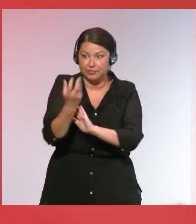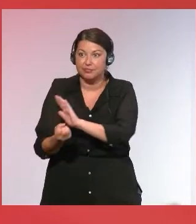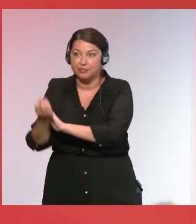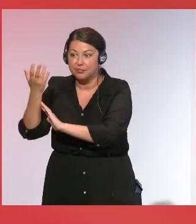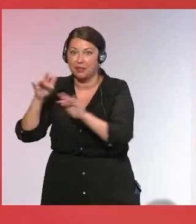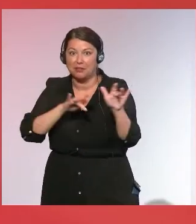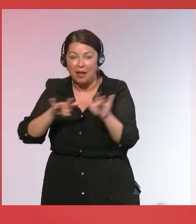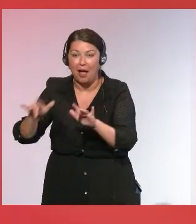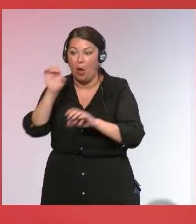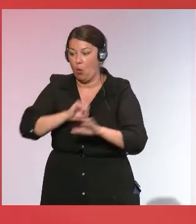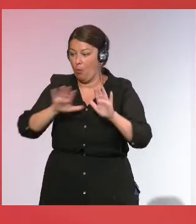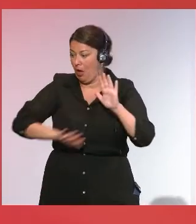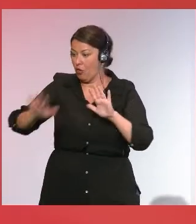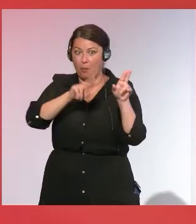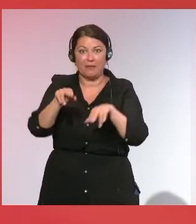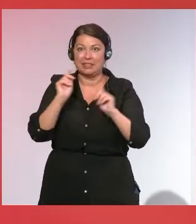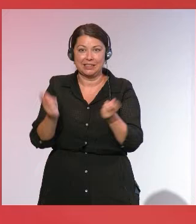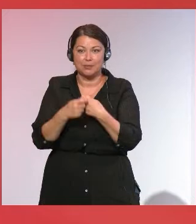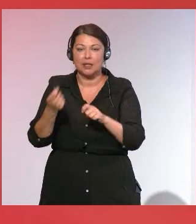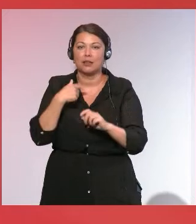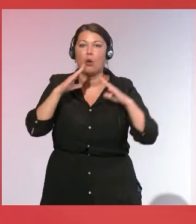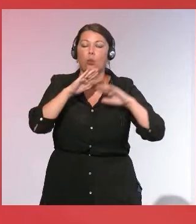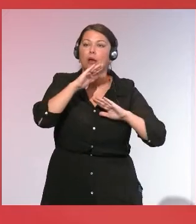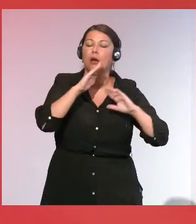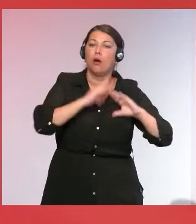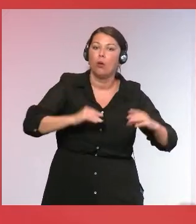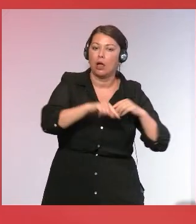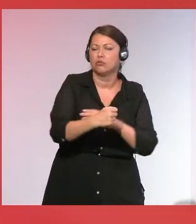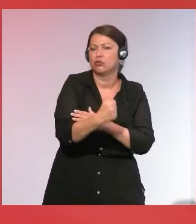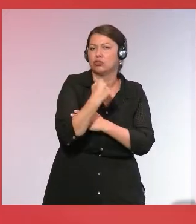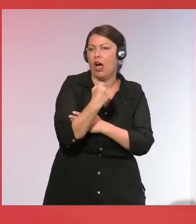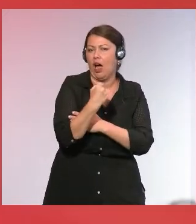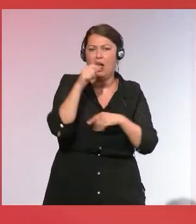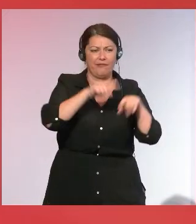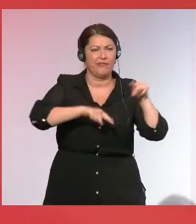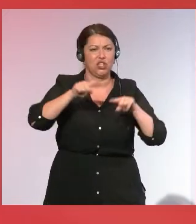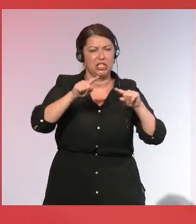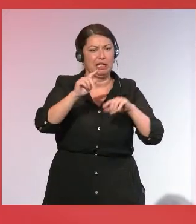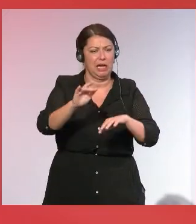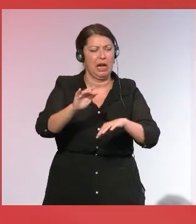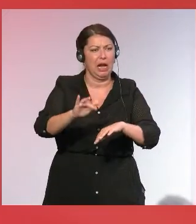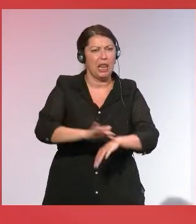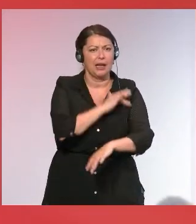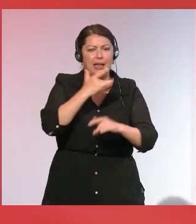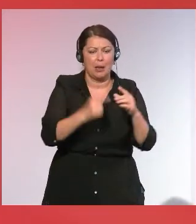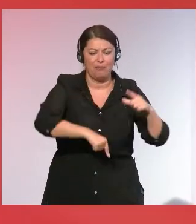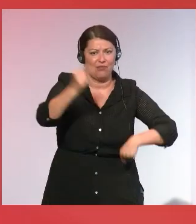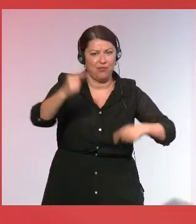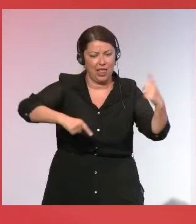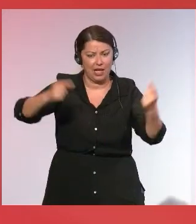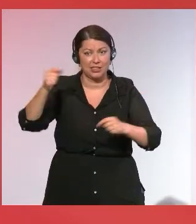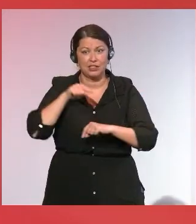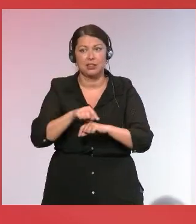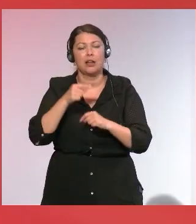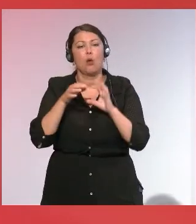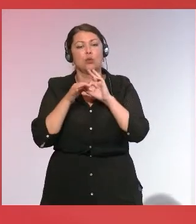and also increases the pollen season because it comes into flower at the end of the season. Olive trees, that's a more consumer-led